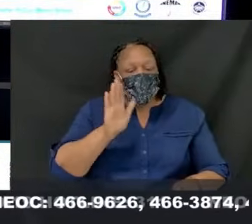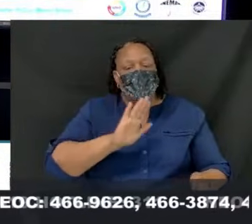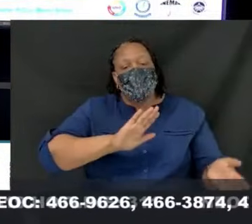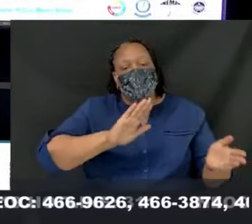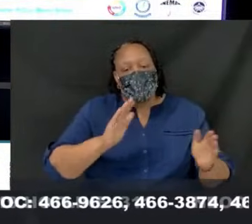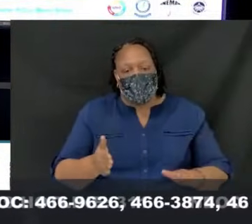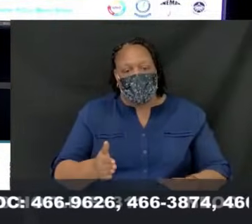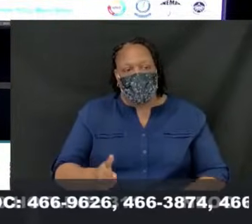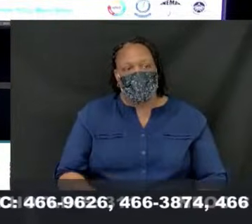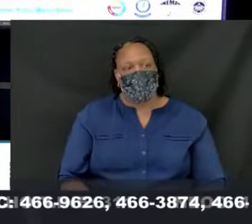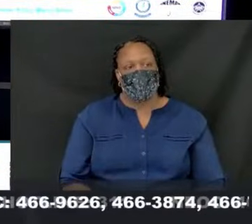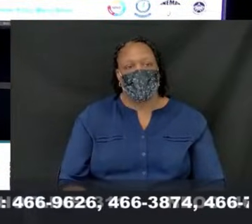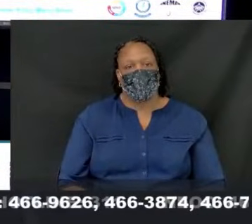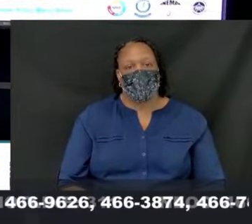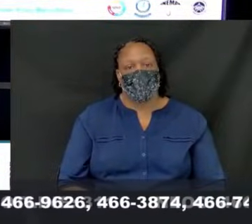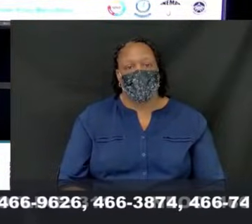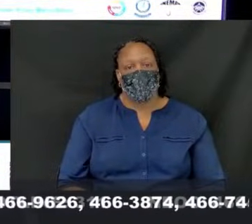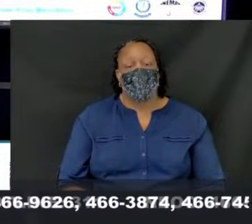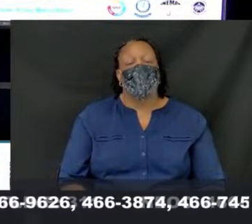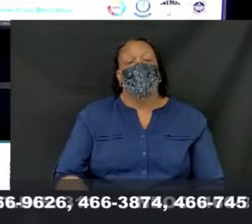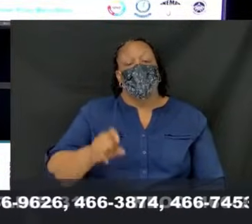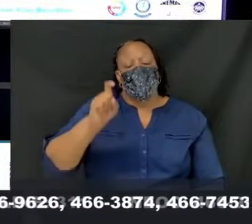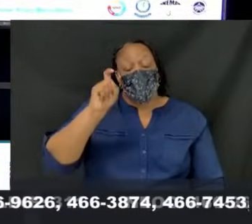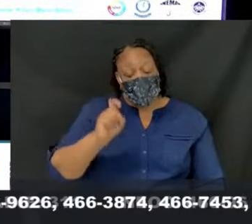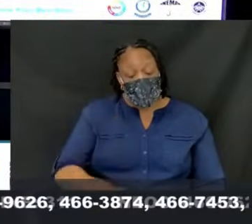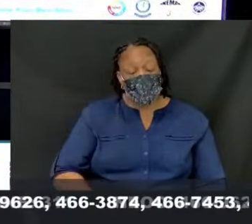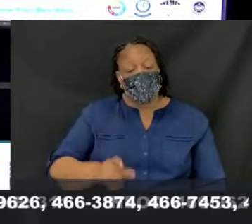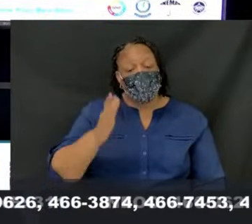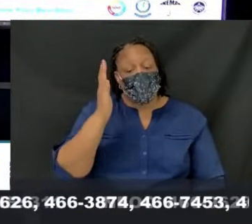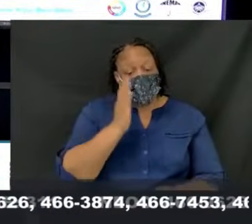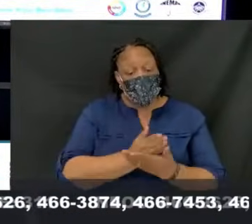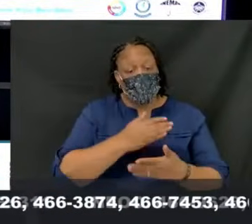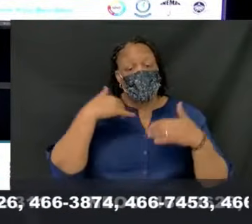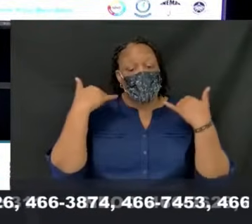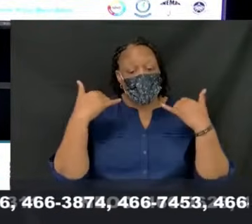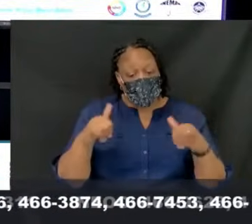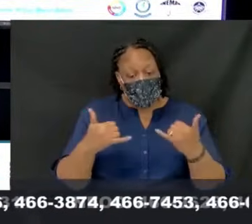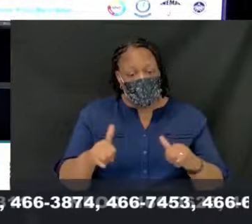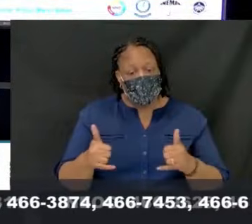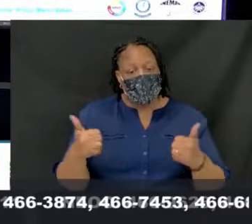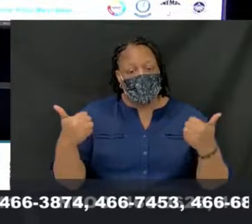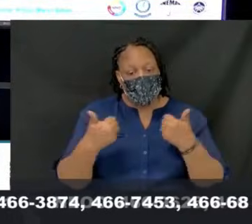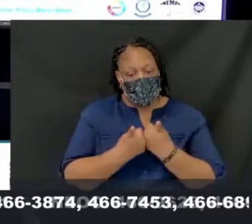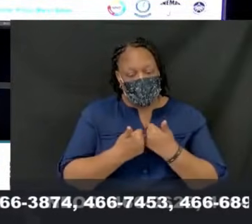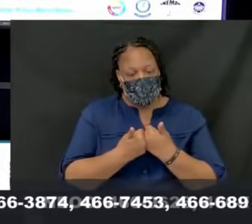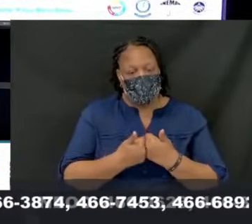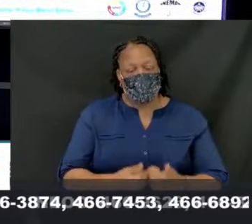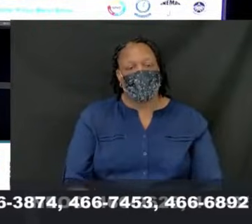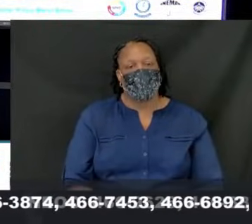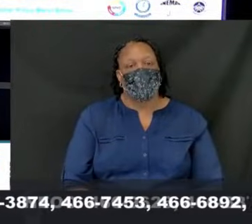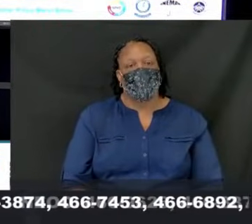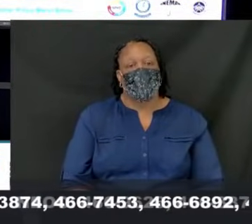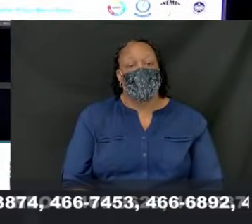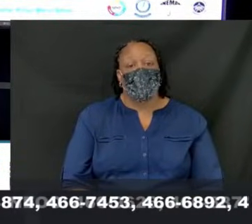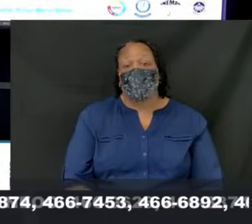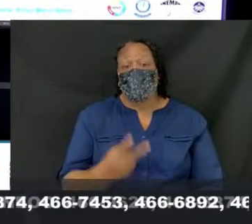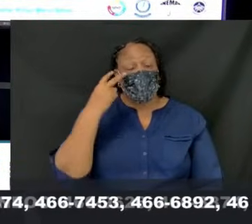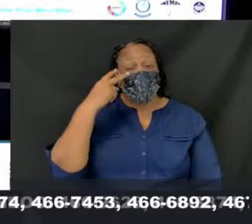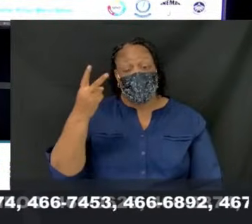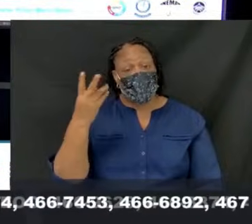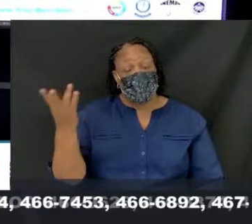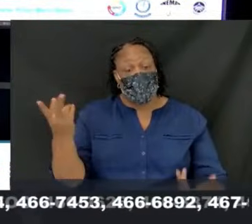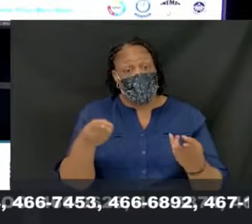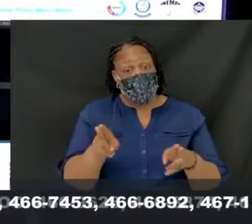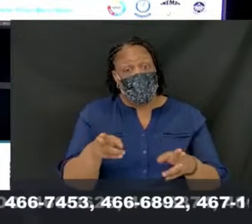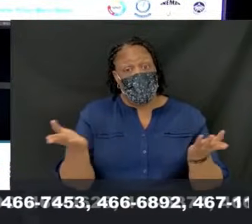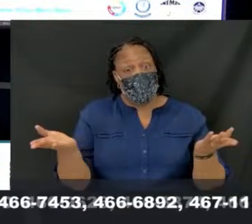over. And if the events over the last few weeks was not a wake-up call to the entire